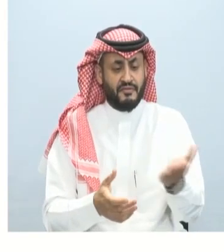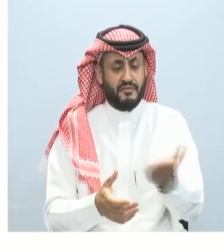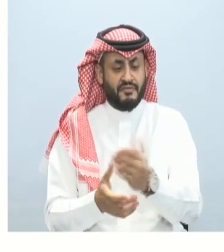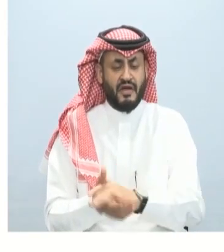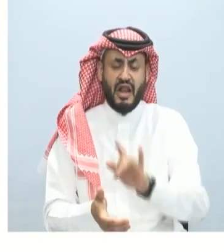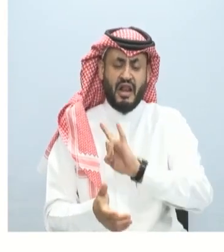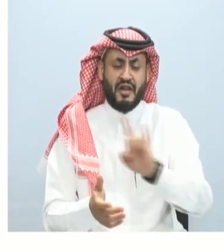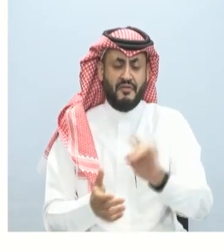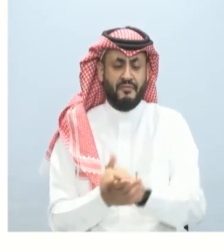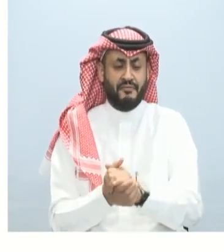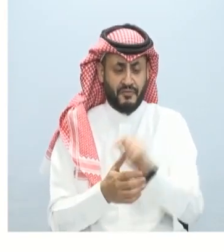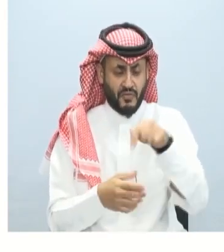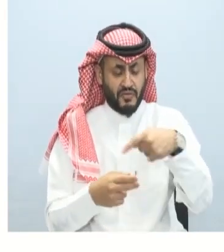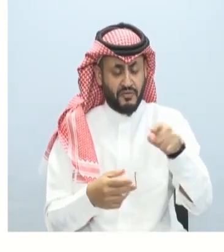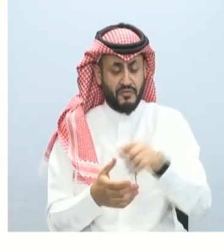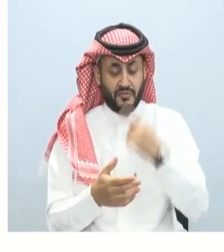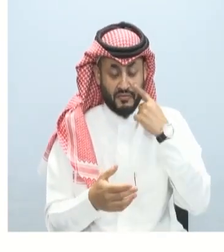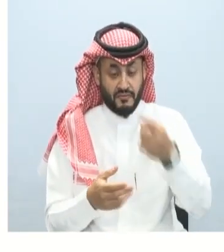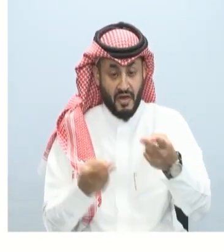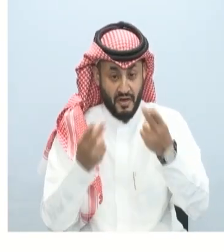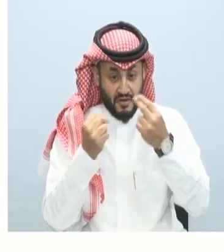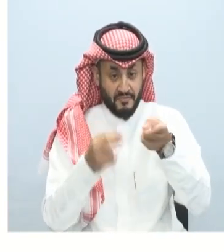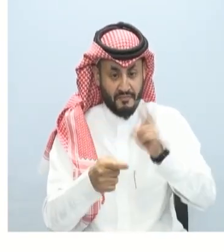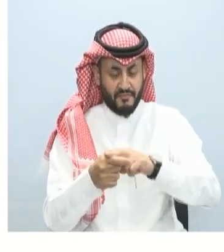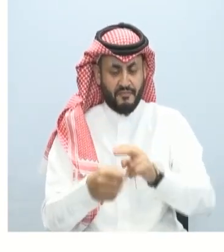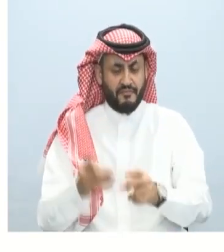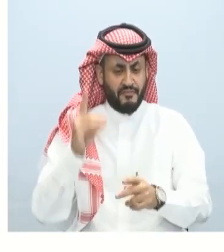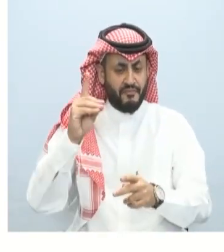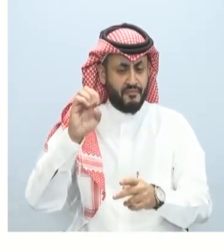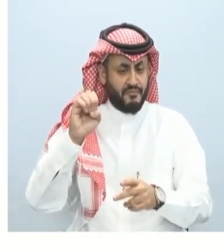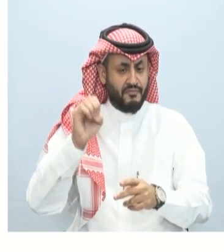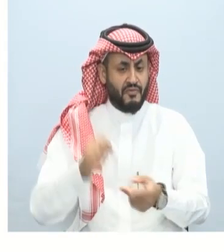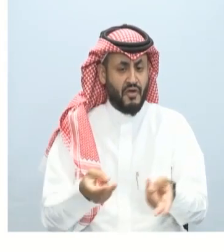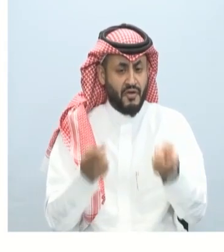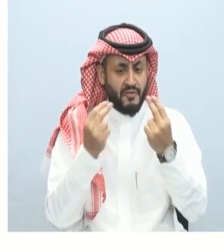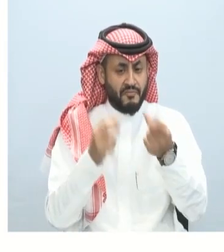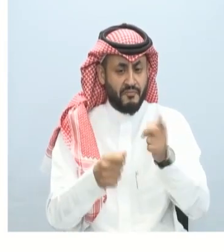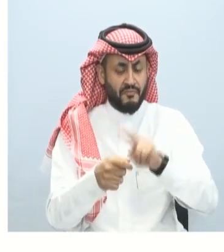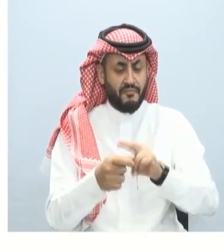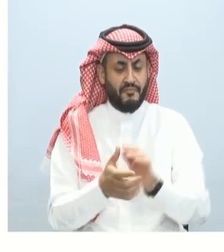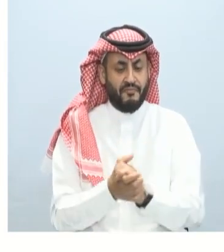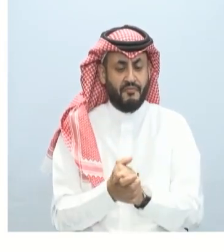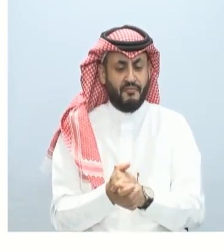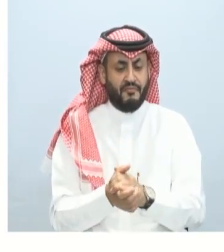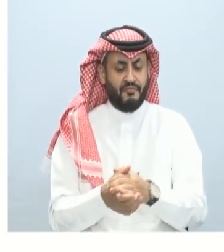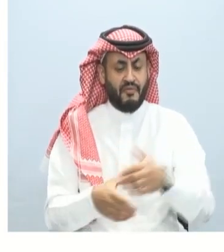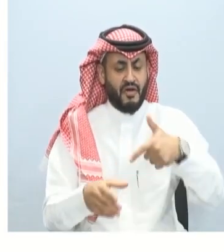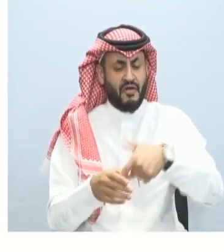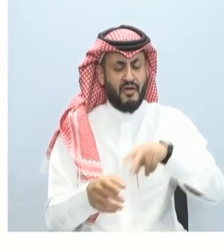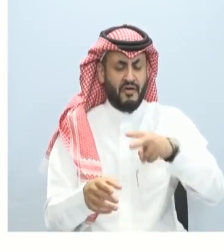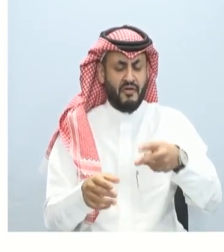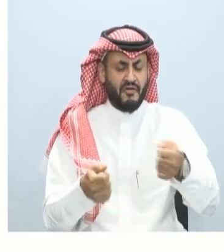I do think that we will have started using something other than gas to run our cars.